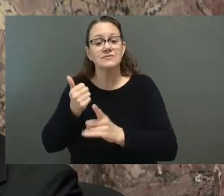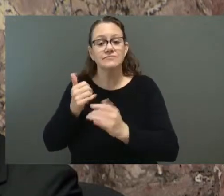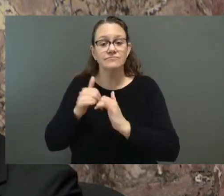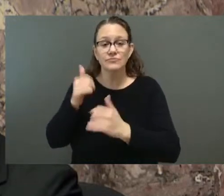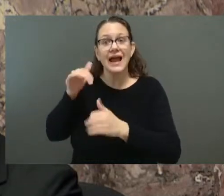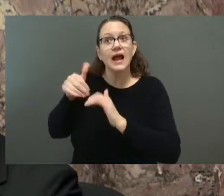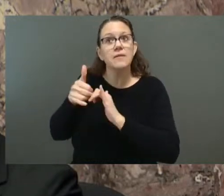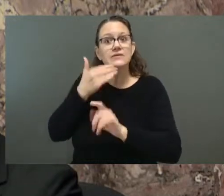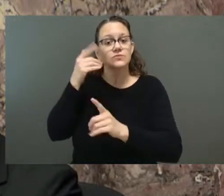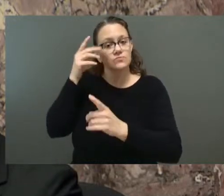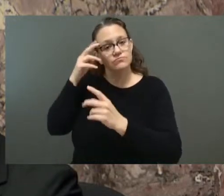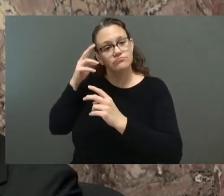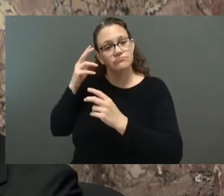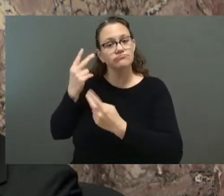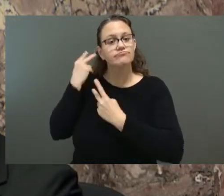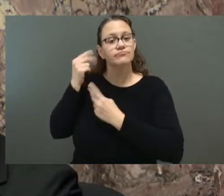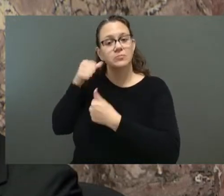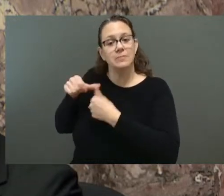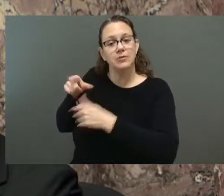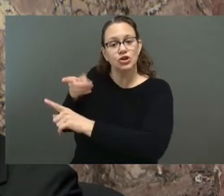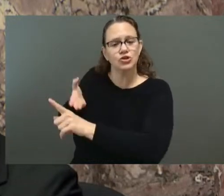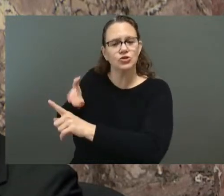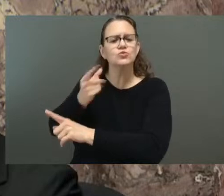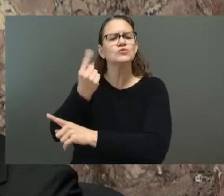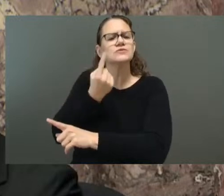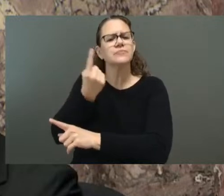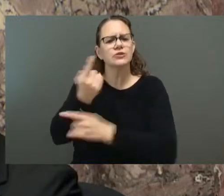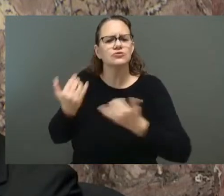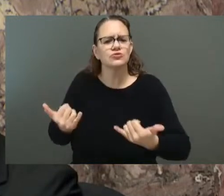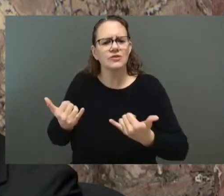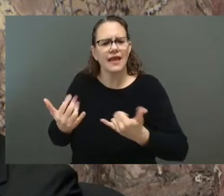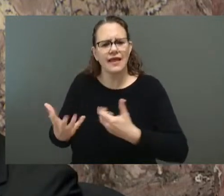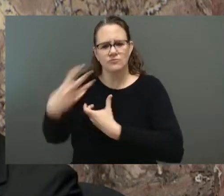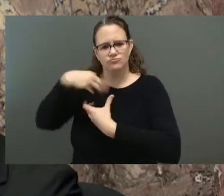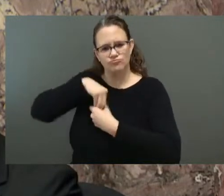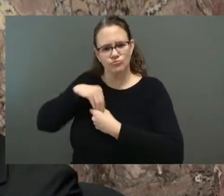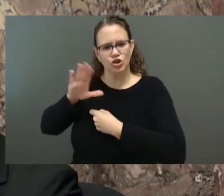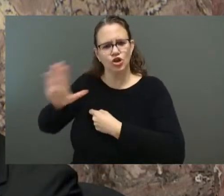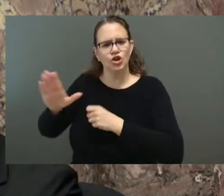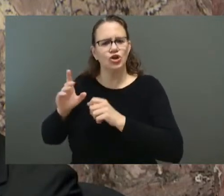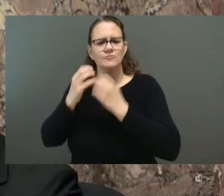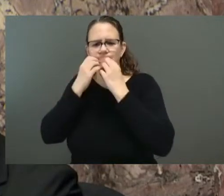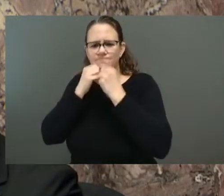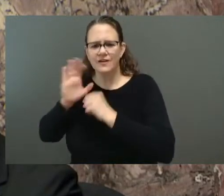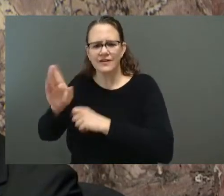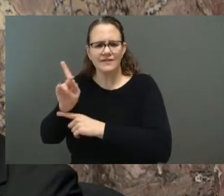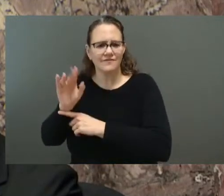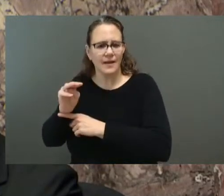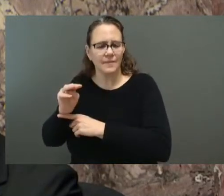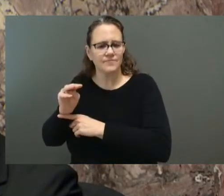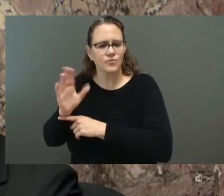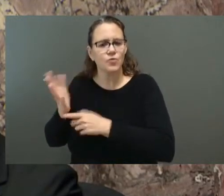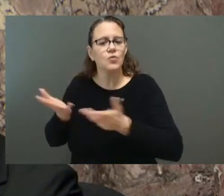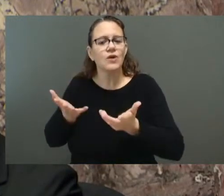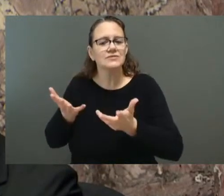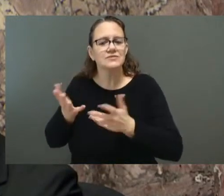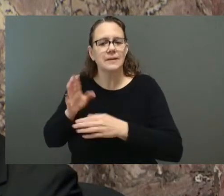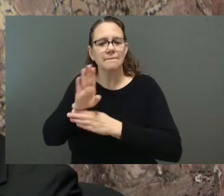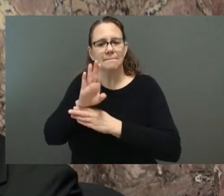to embody how Kimberly lived. Be kind, make someone laugh, lend a hand,